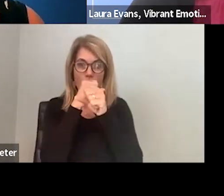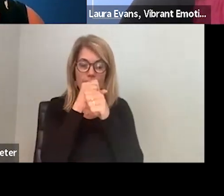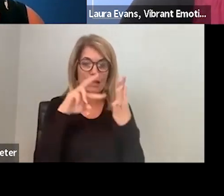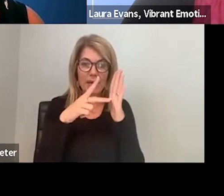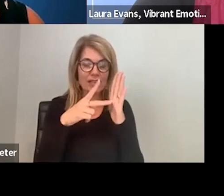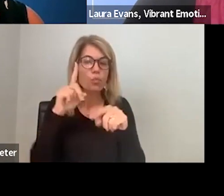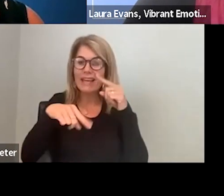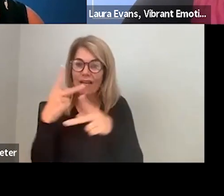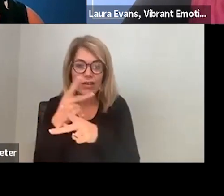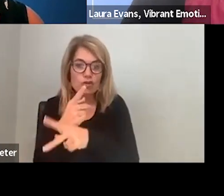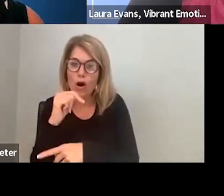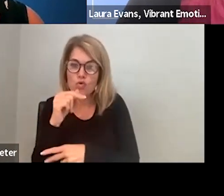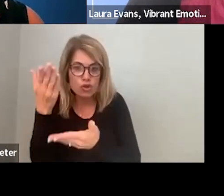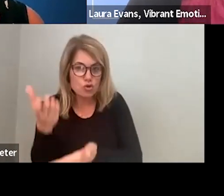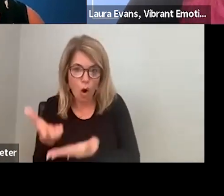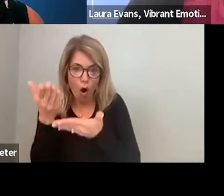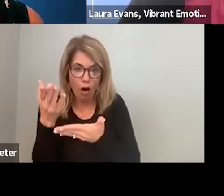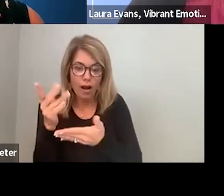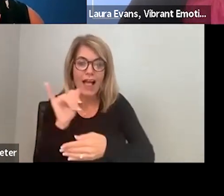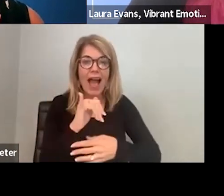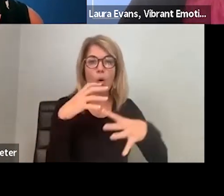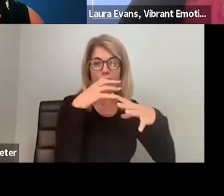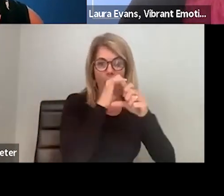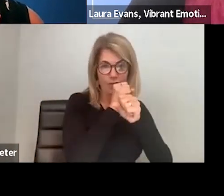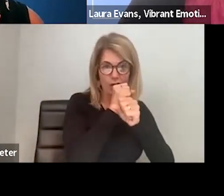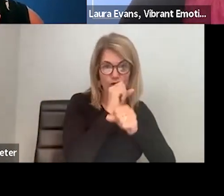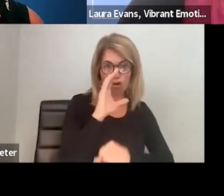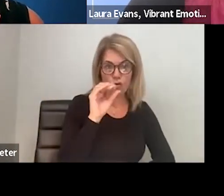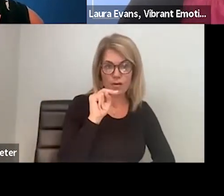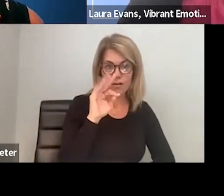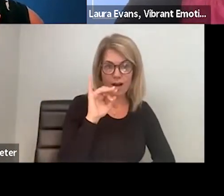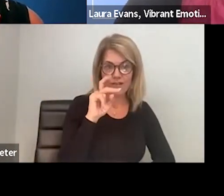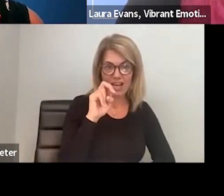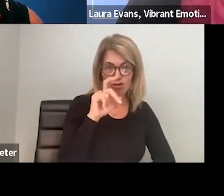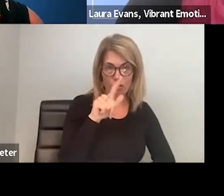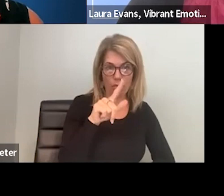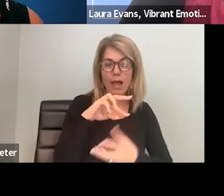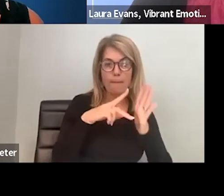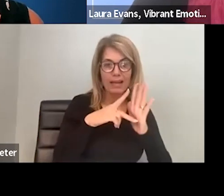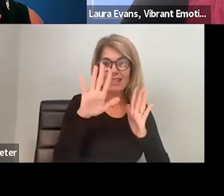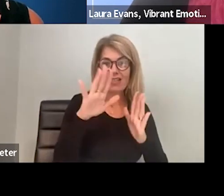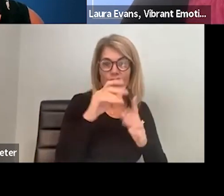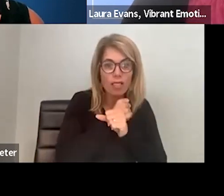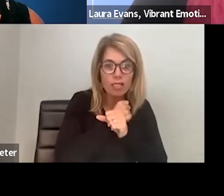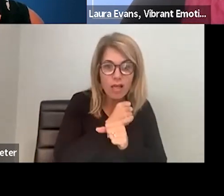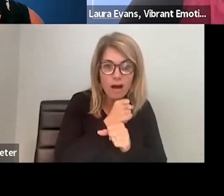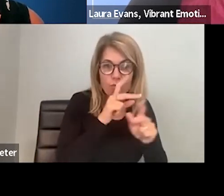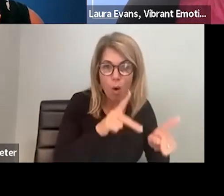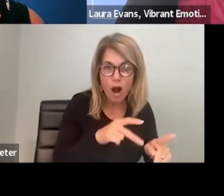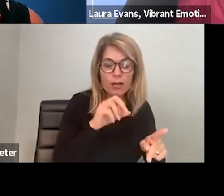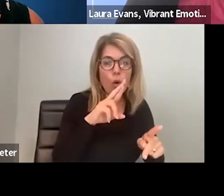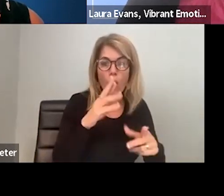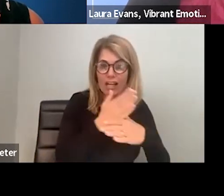who you are, versus confidential. There may be information either that the individual or their loved one has shared,